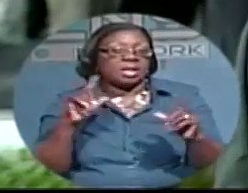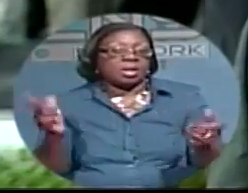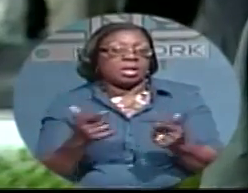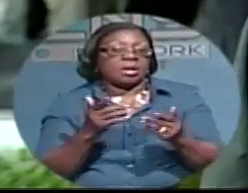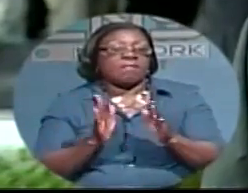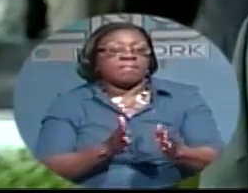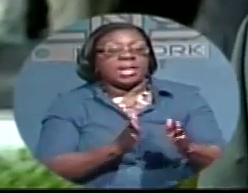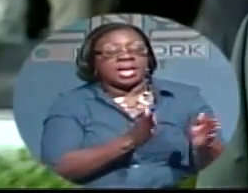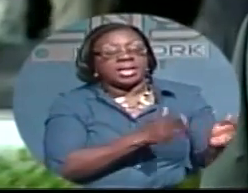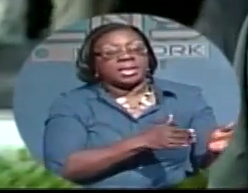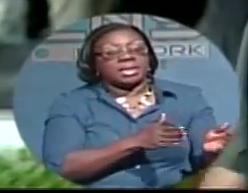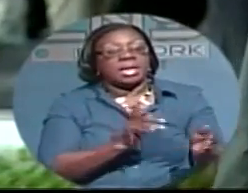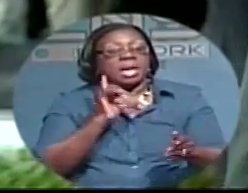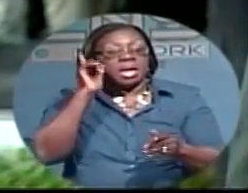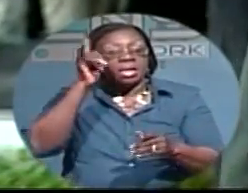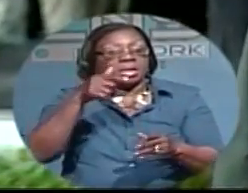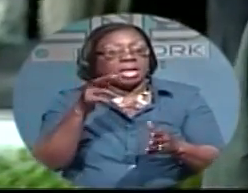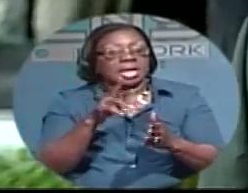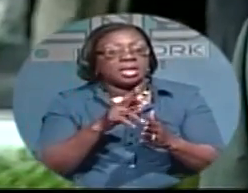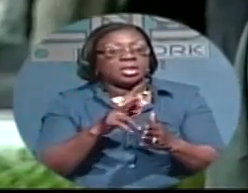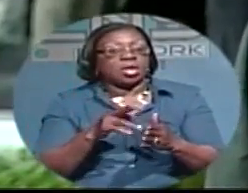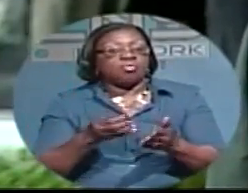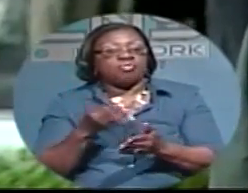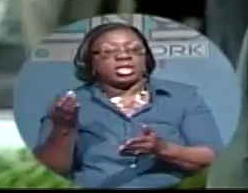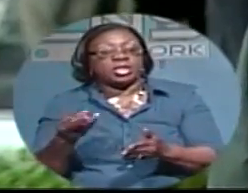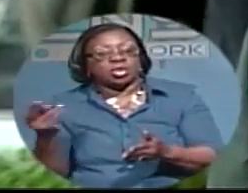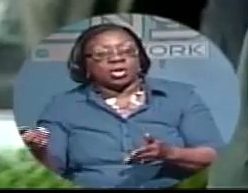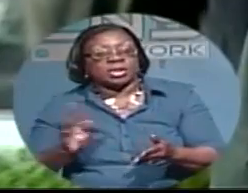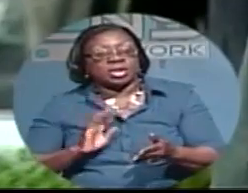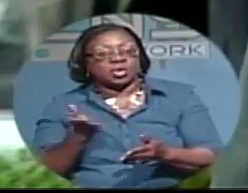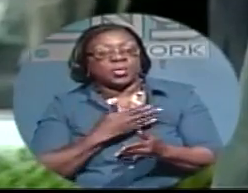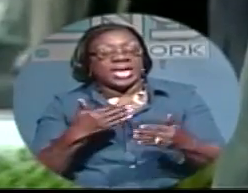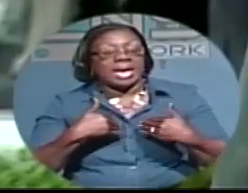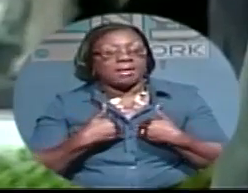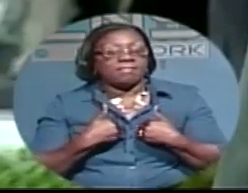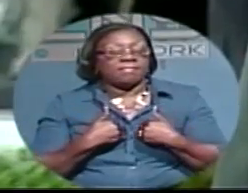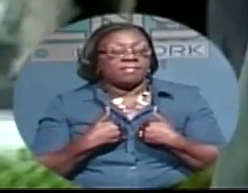analysis, a look at the resources we have,